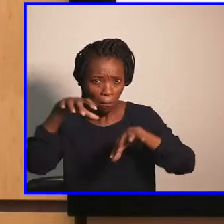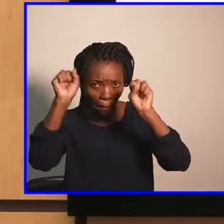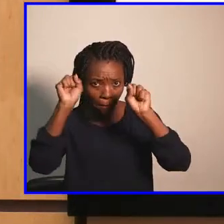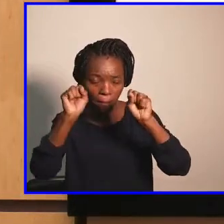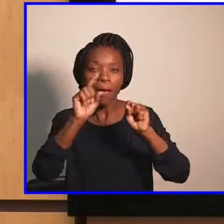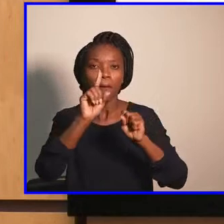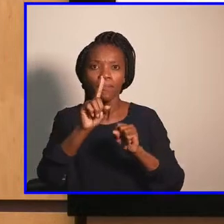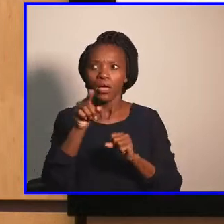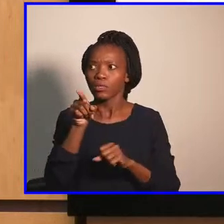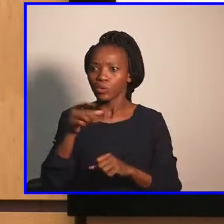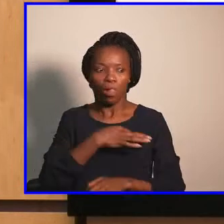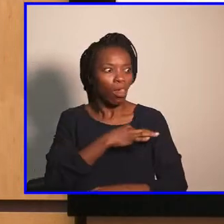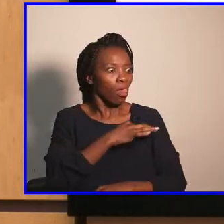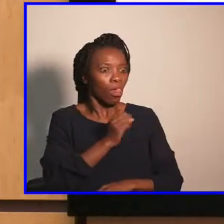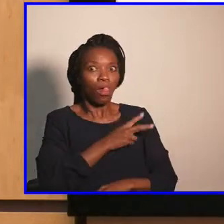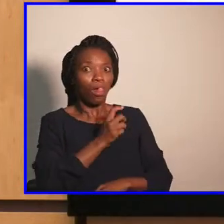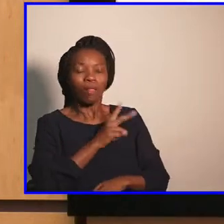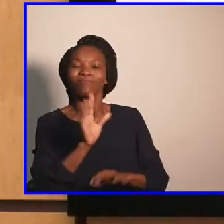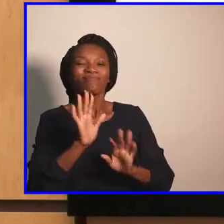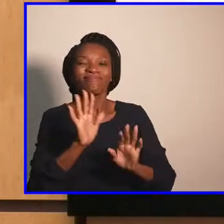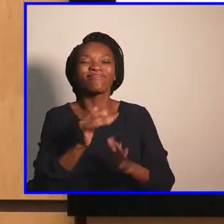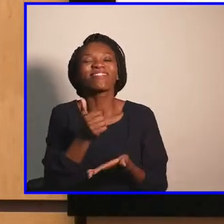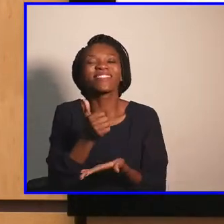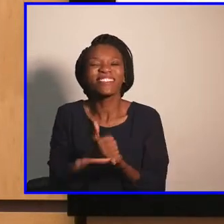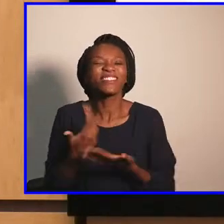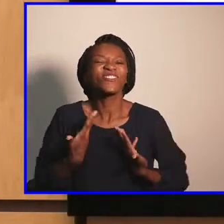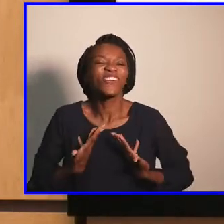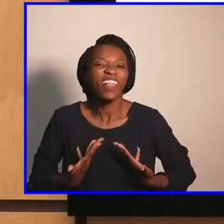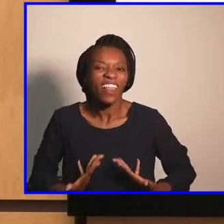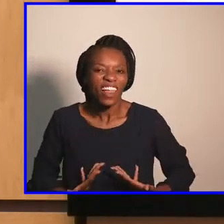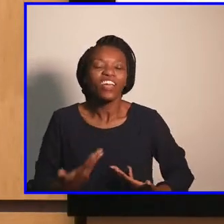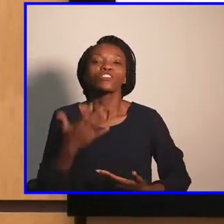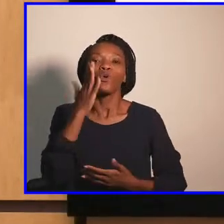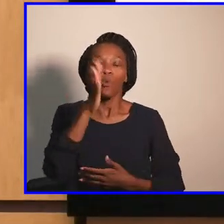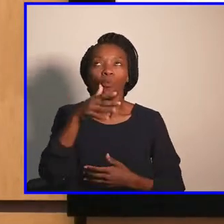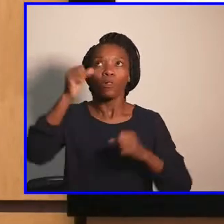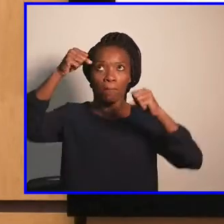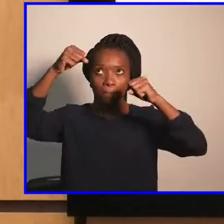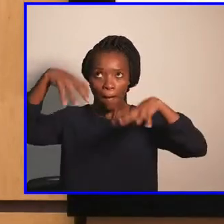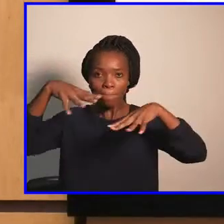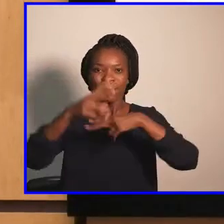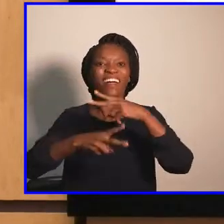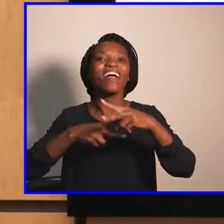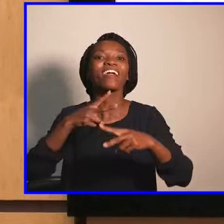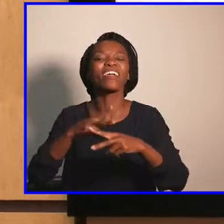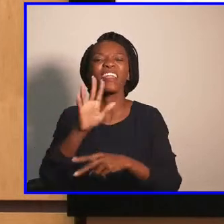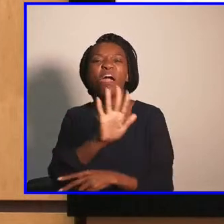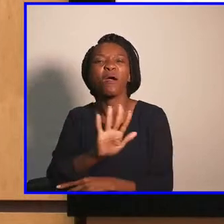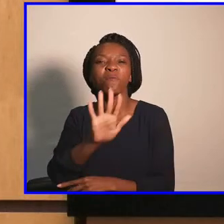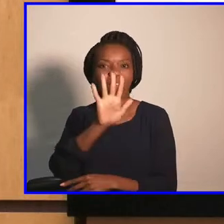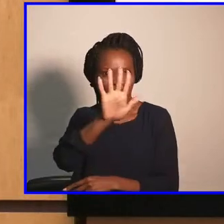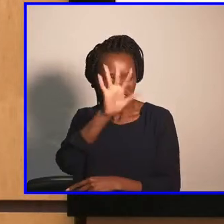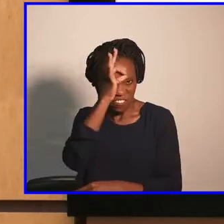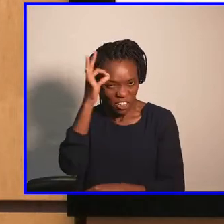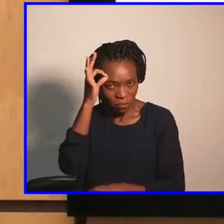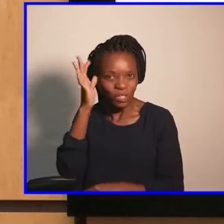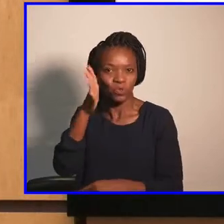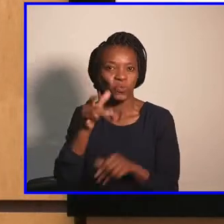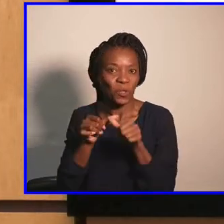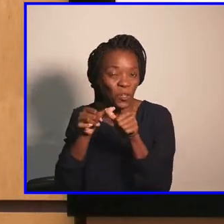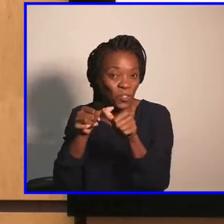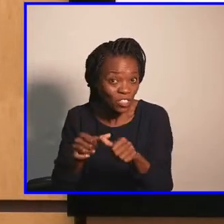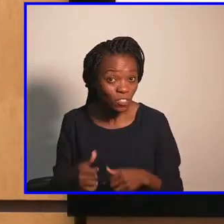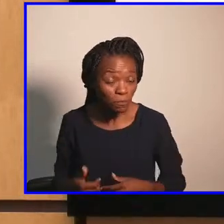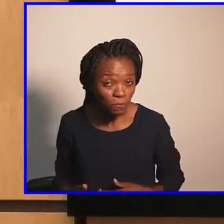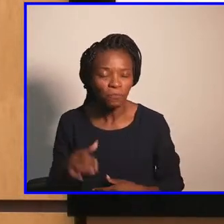you not to panic, but just sit. We will come back in about 5 minutes. Then we should be ready to continue.